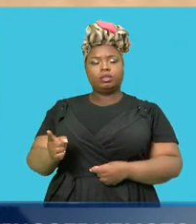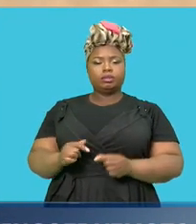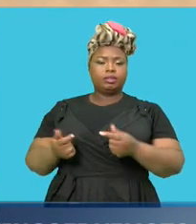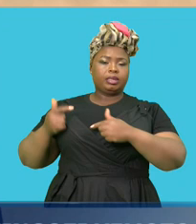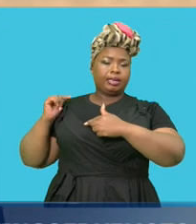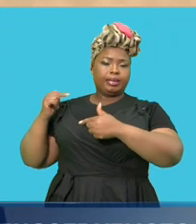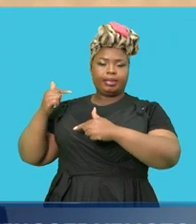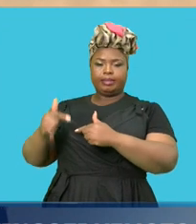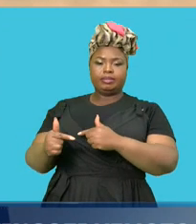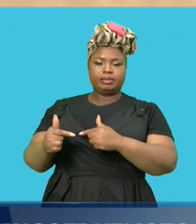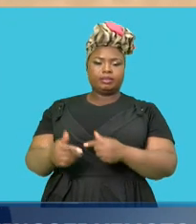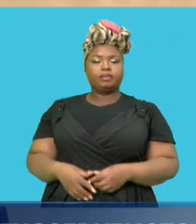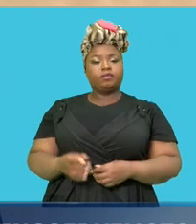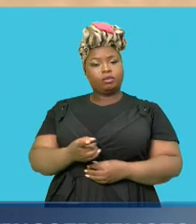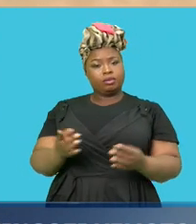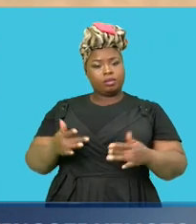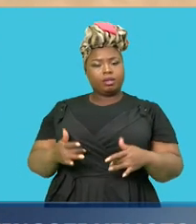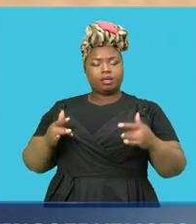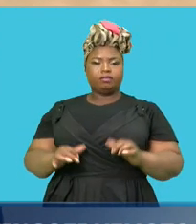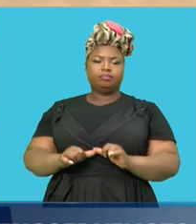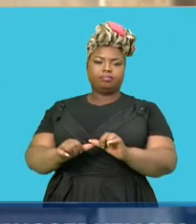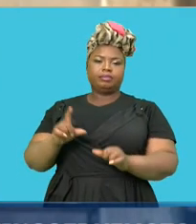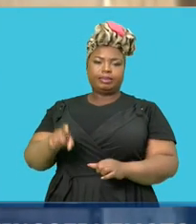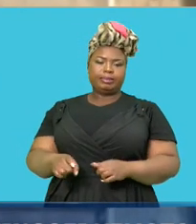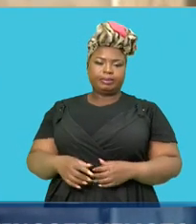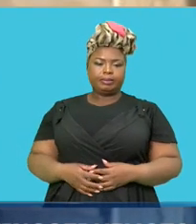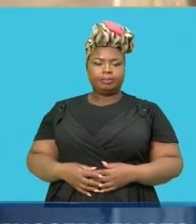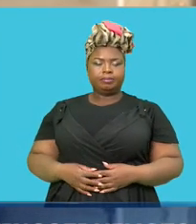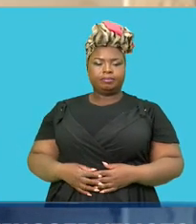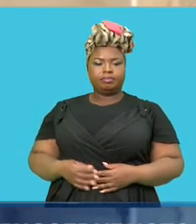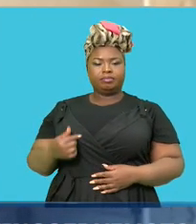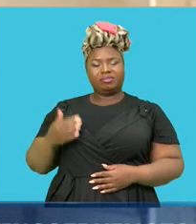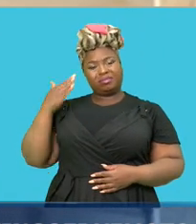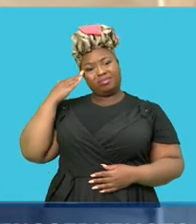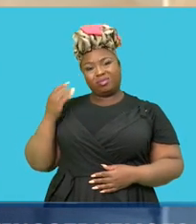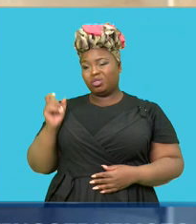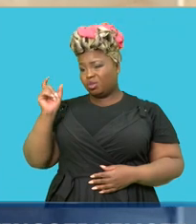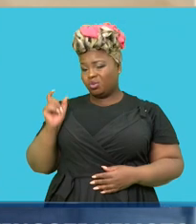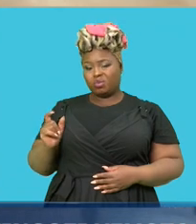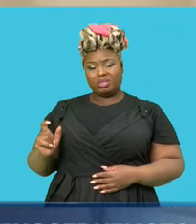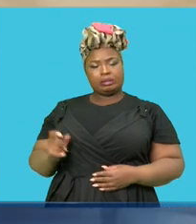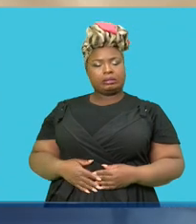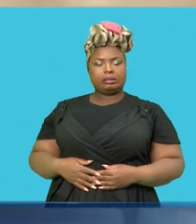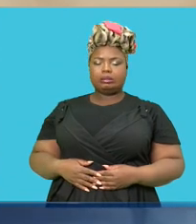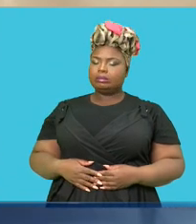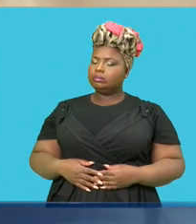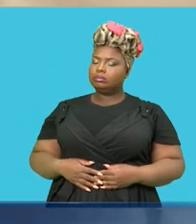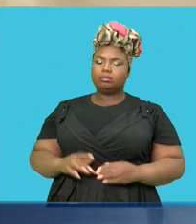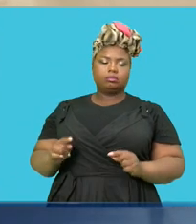legacy of their lives must go on. I know that words can't mend